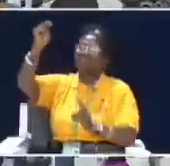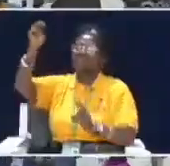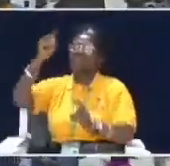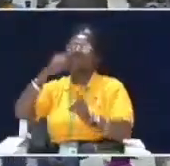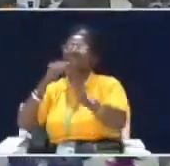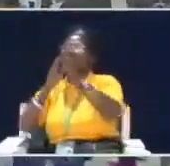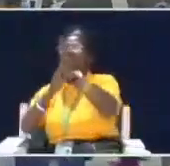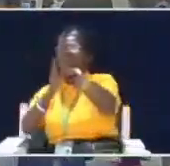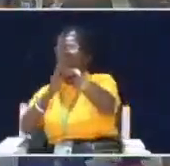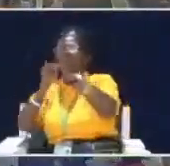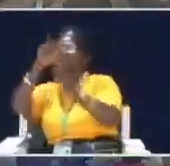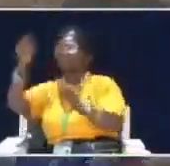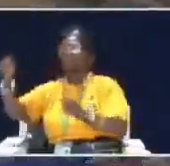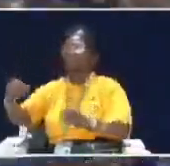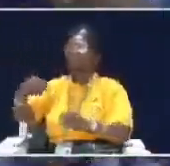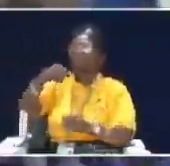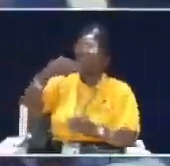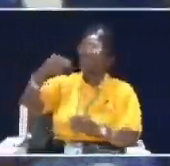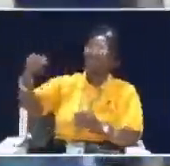praise him. Praise